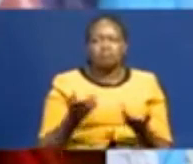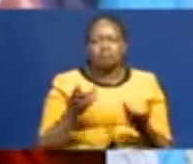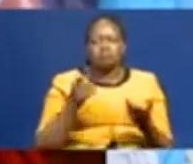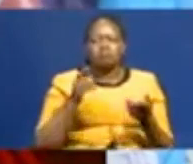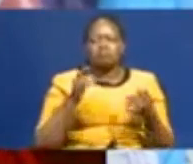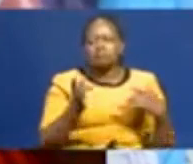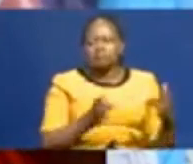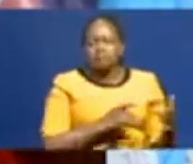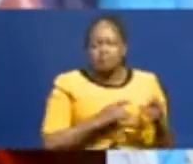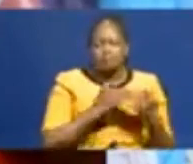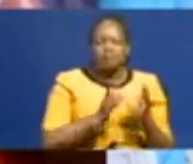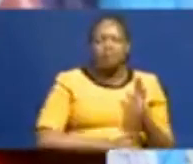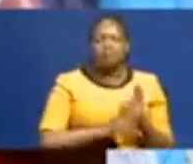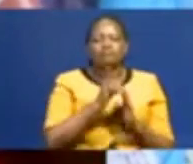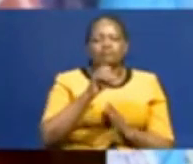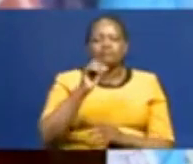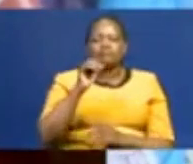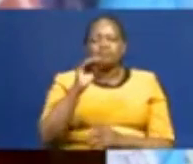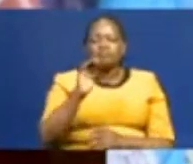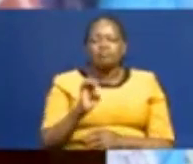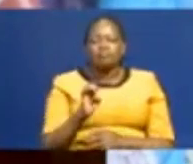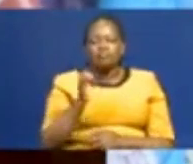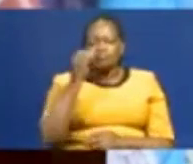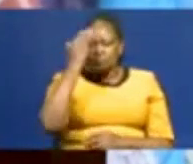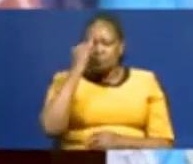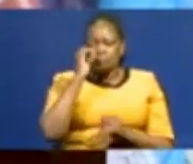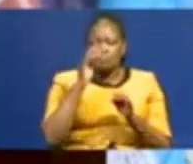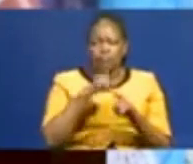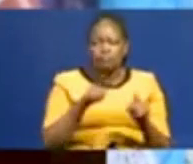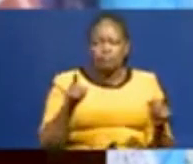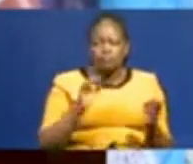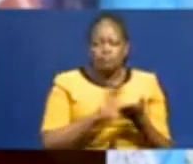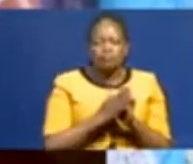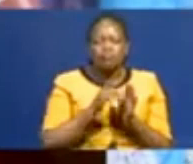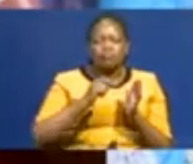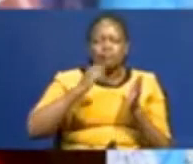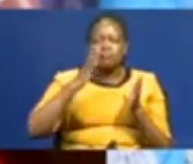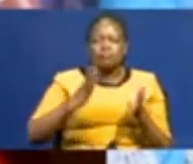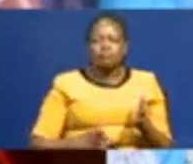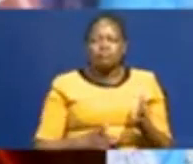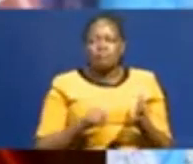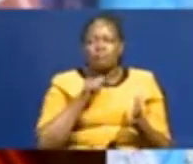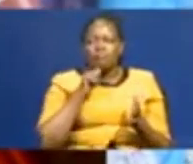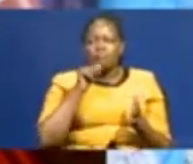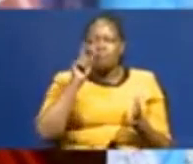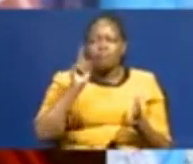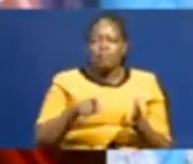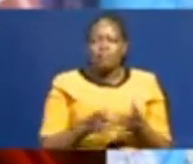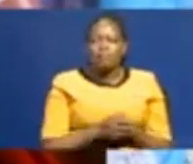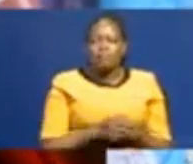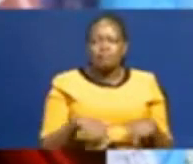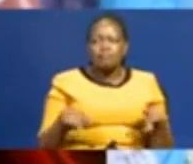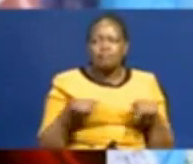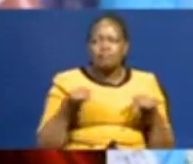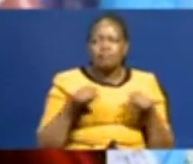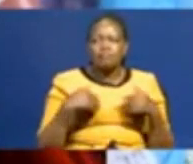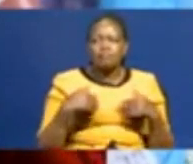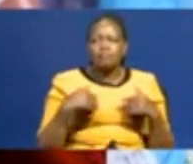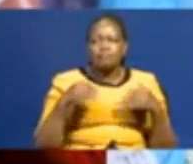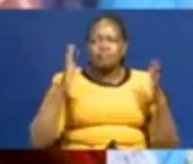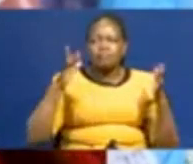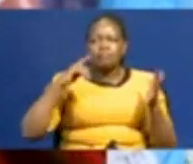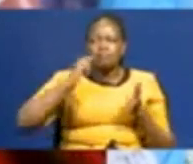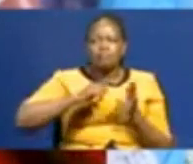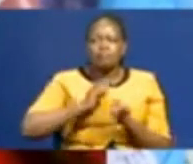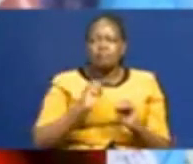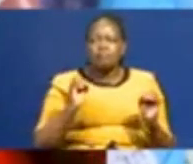SMEs, MSMEs. So that if you want to be a manufacturer, you don't have to be intimidated by having a bigger factory. You